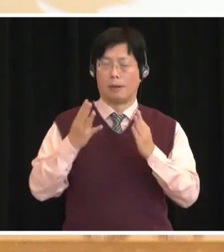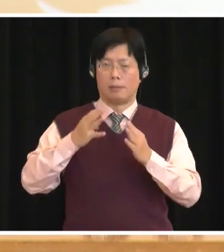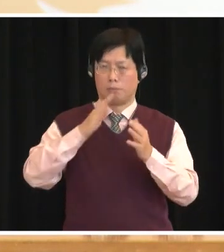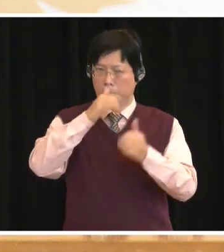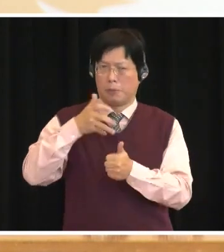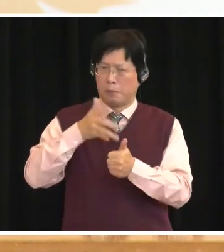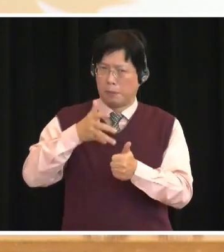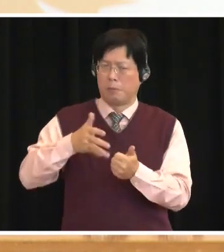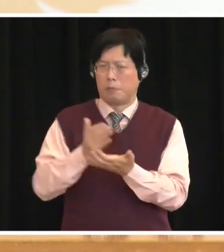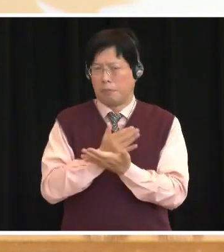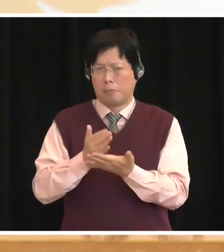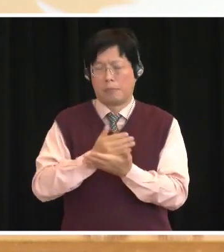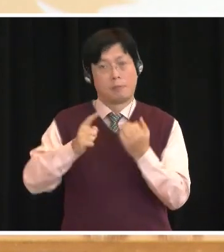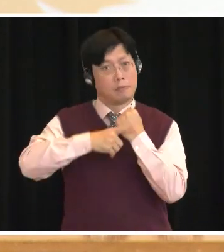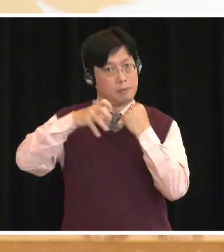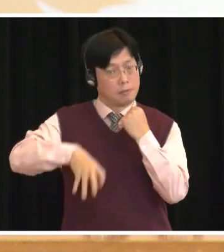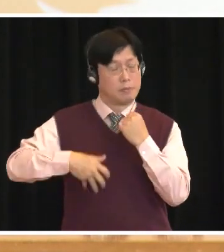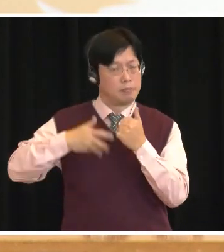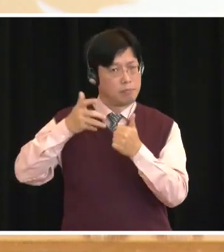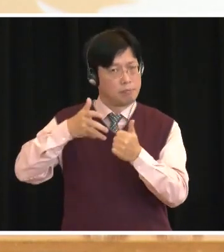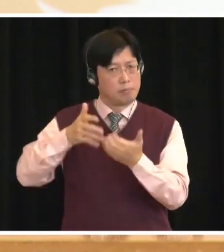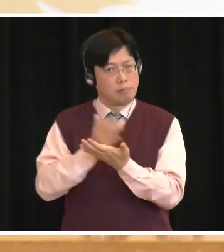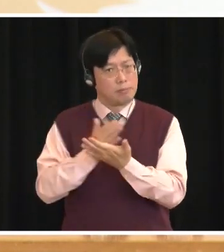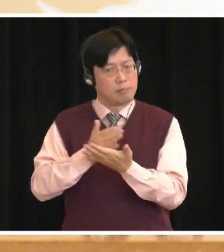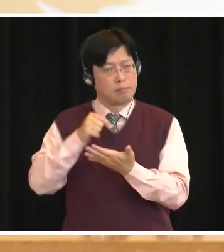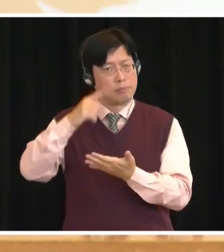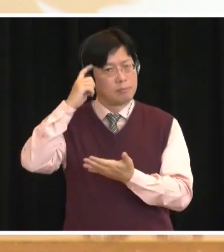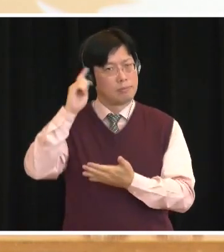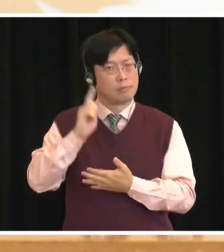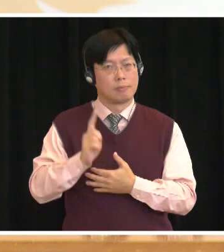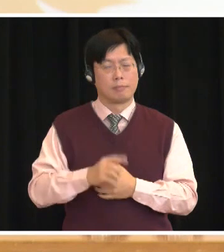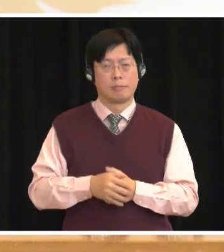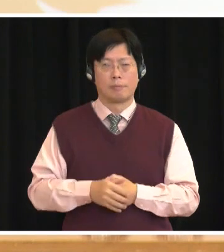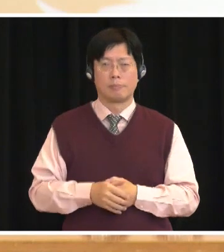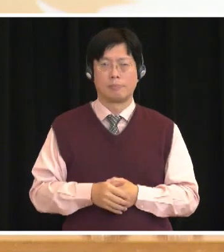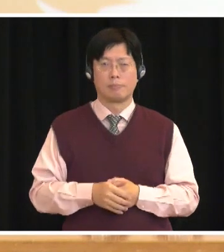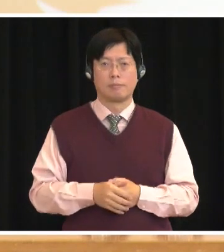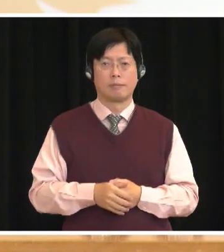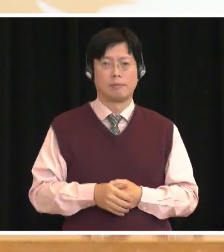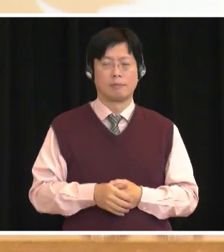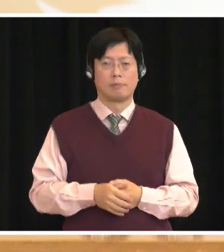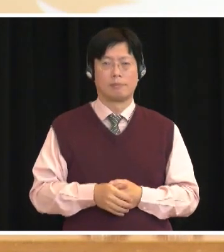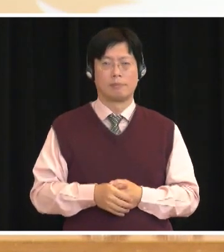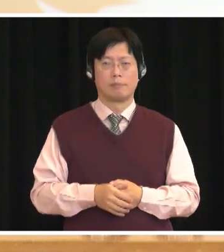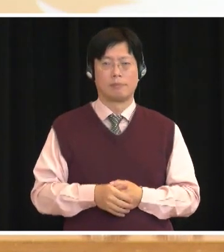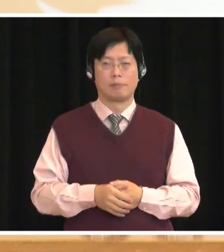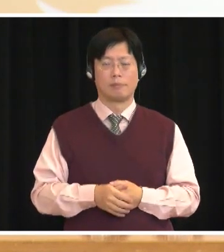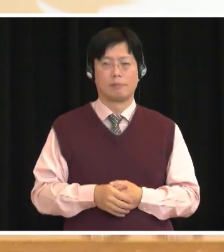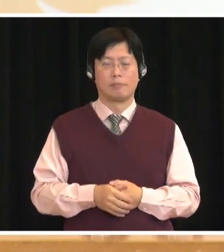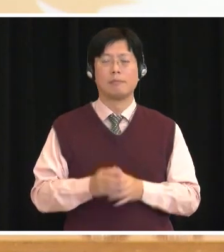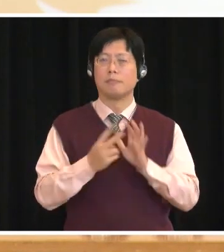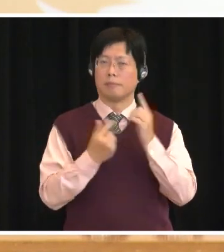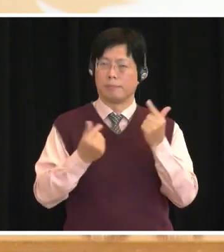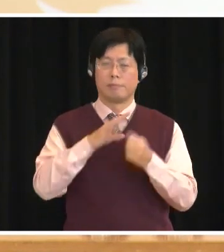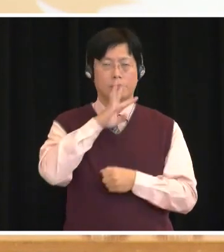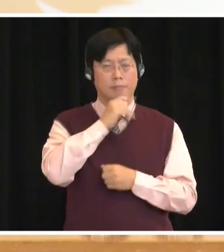And I still repeat the question on the age category 12 or 13.